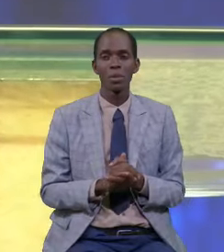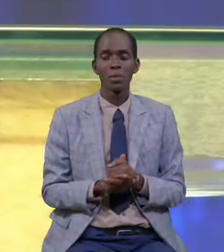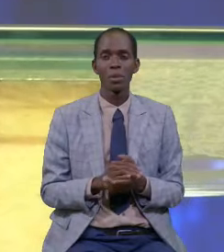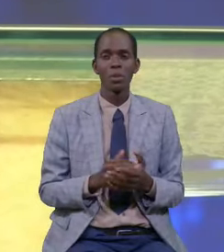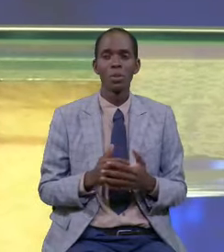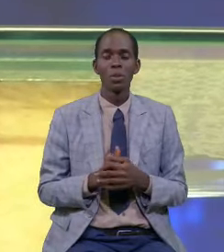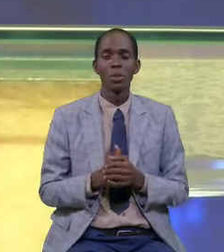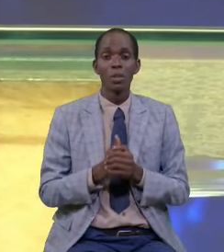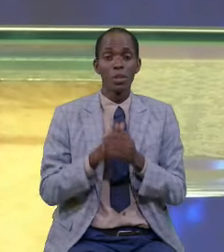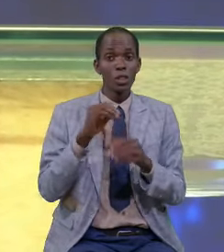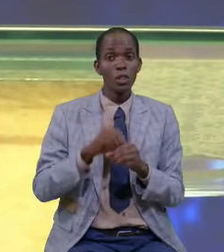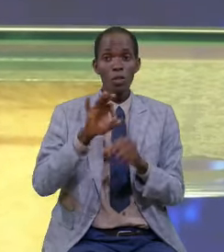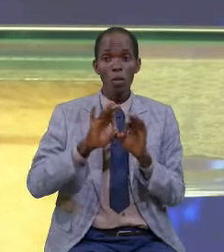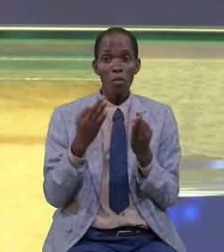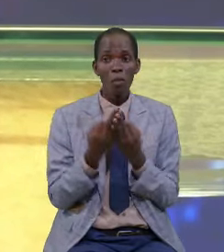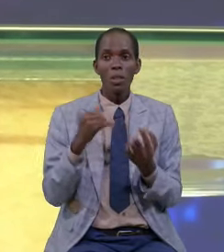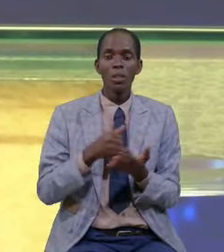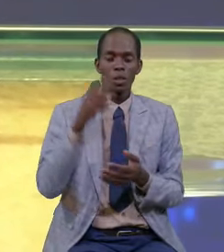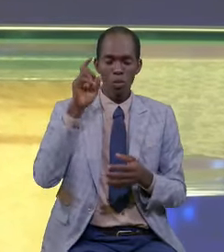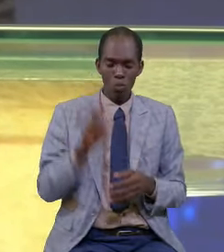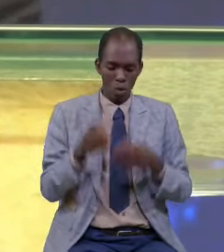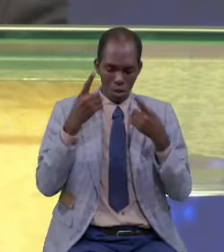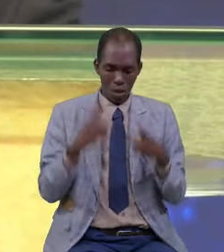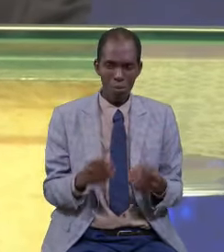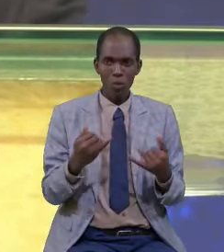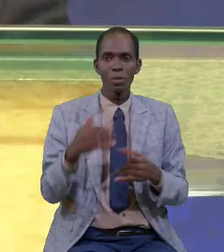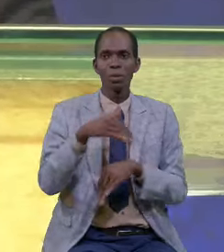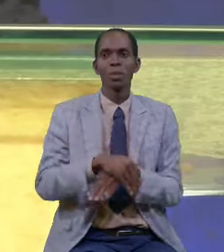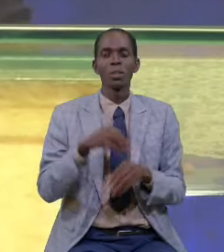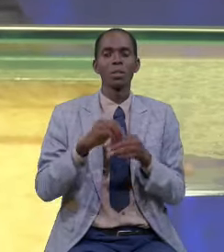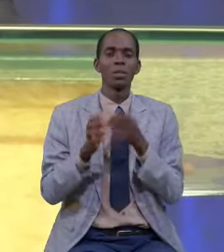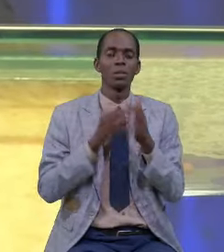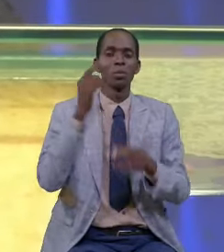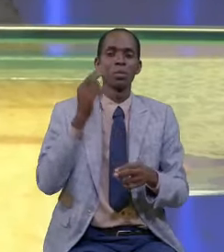tonight. In your family, it must come to pass tonight.